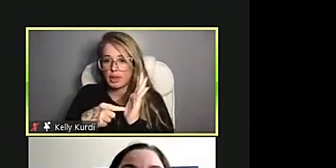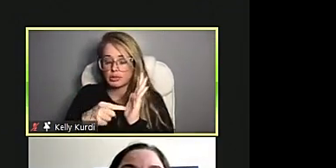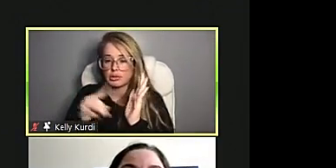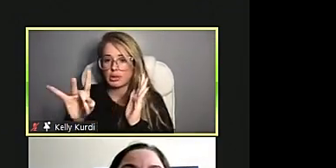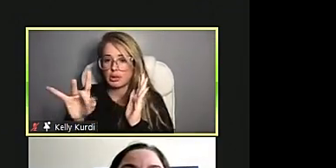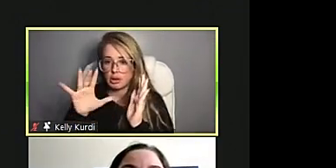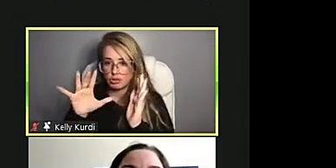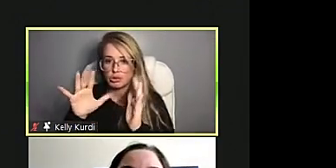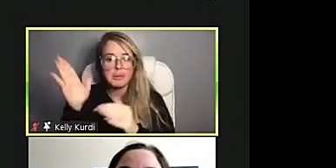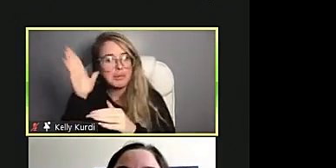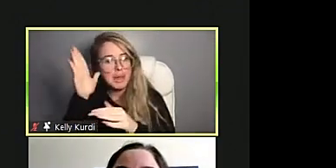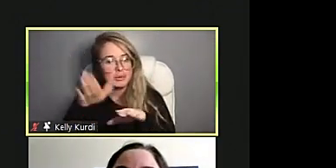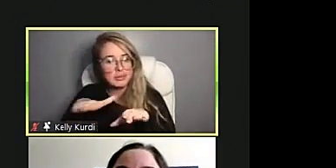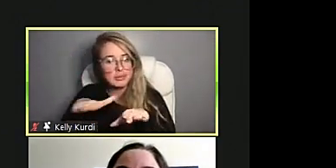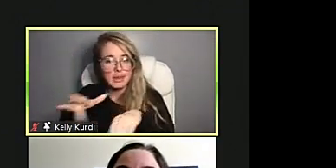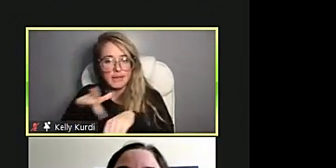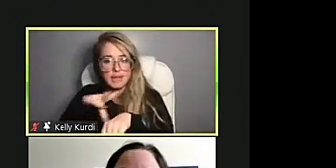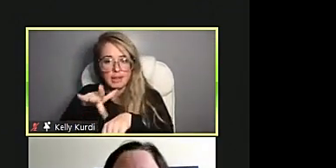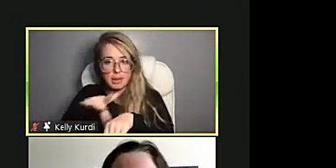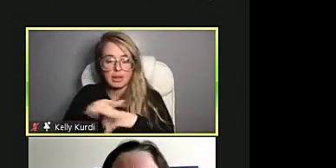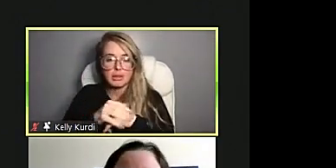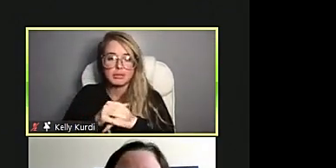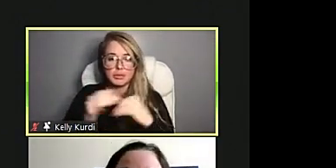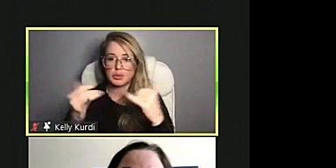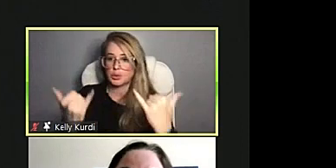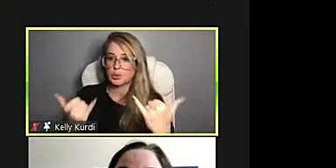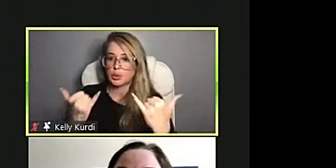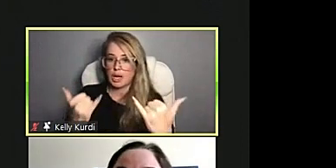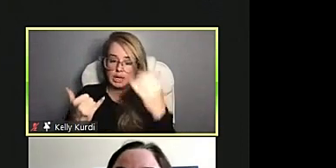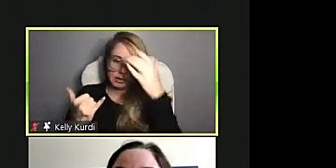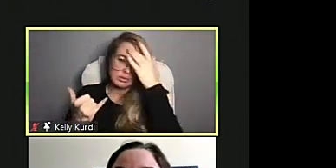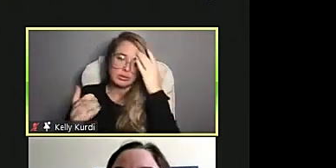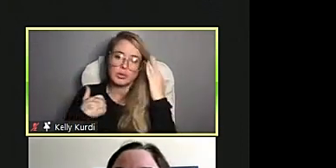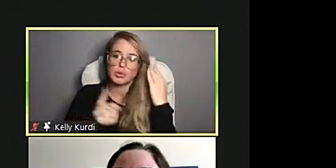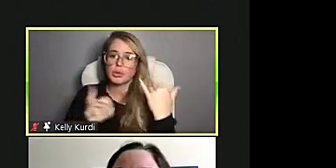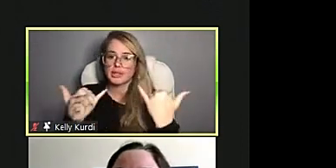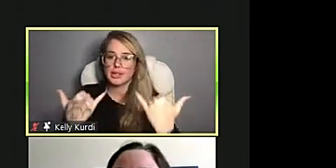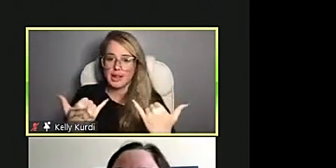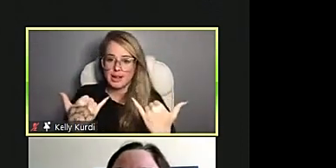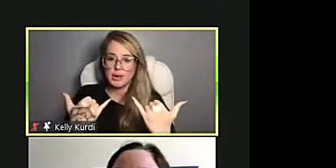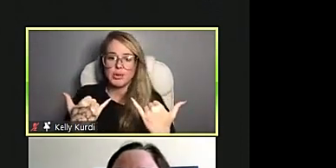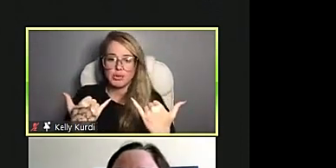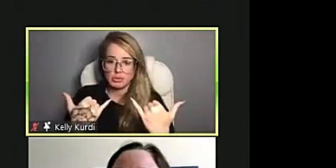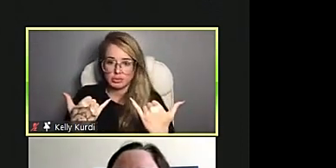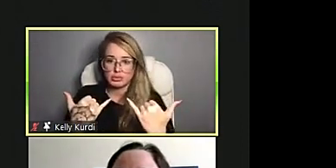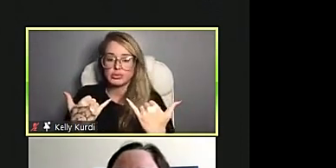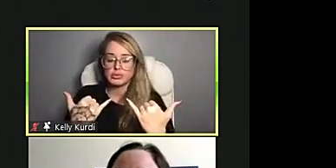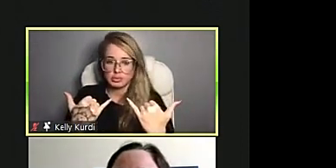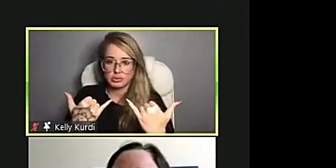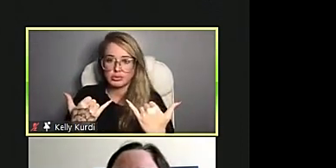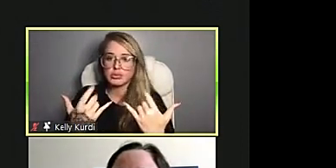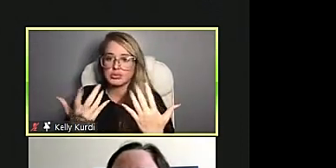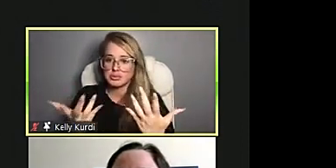1,800 beds available. Today, we are at